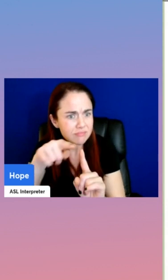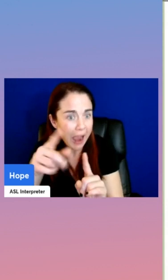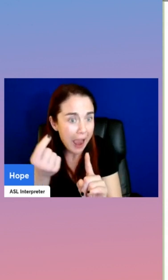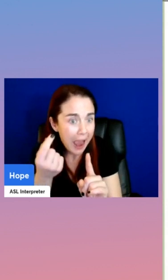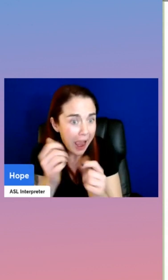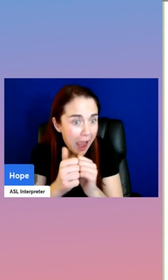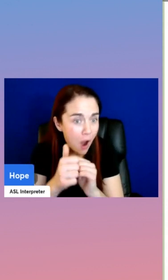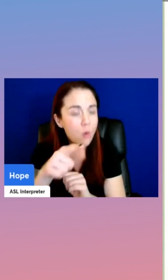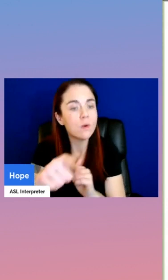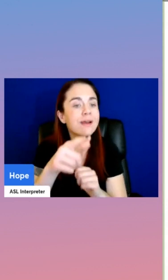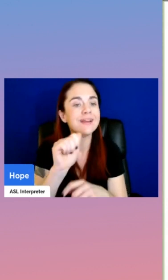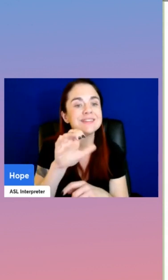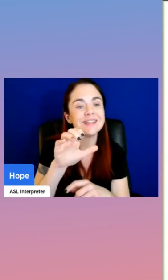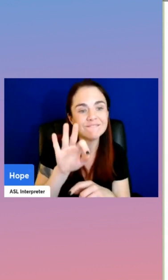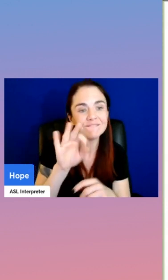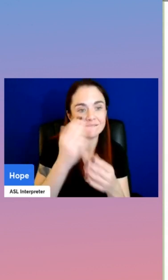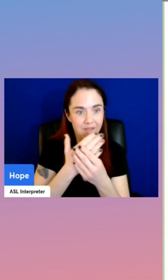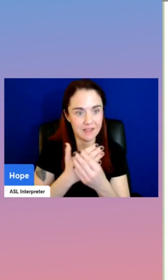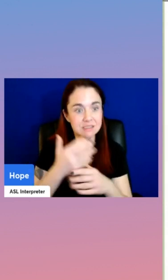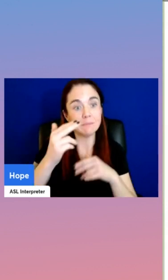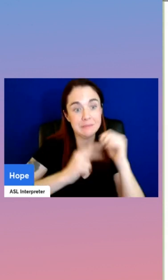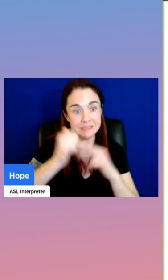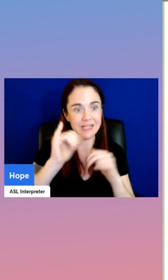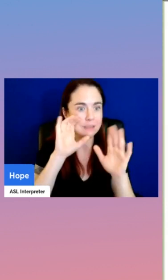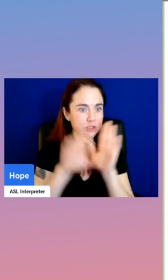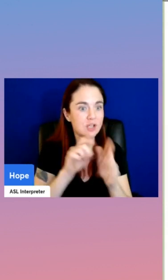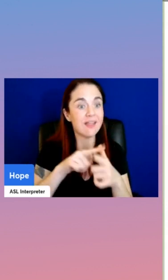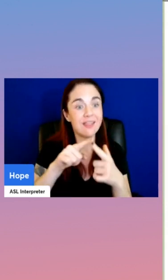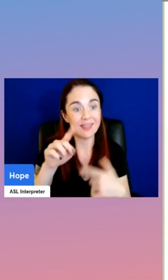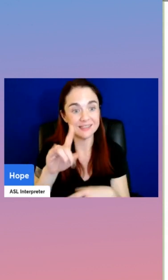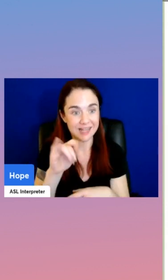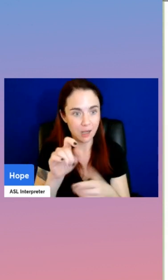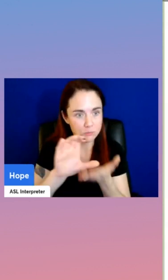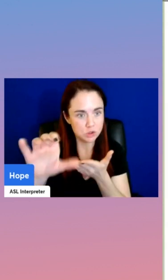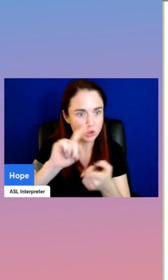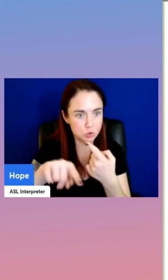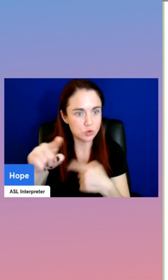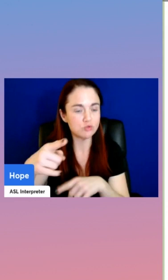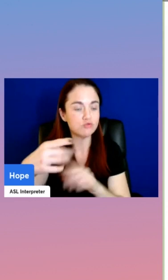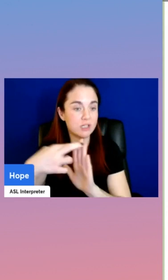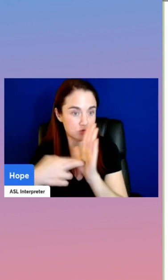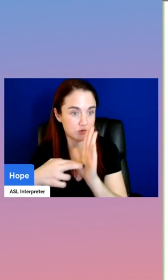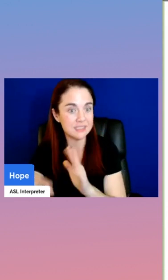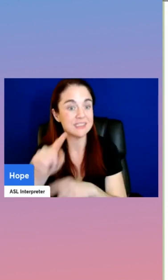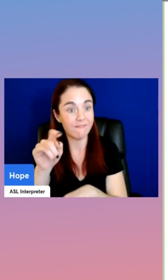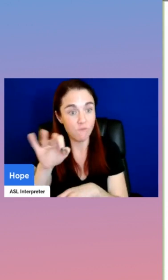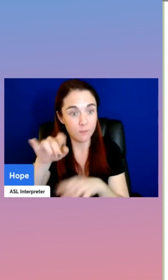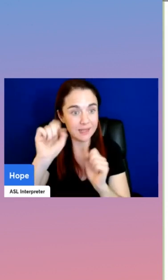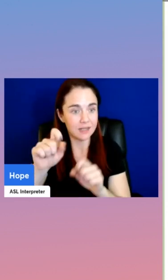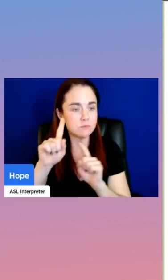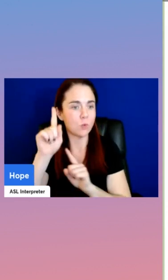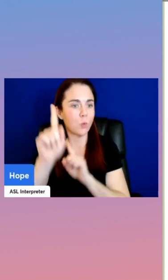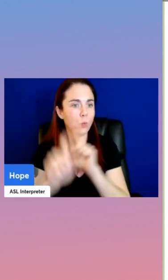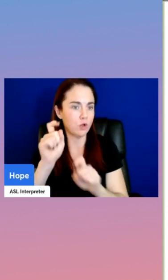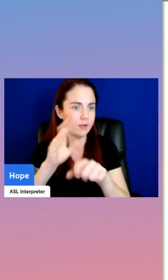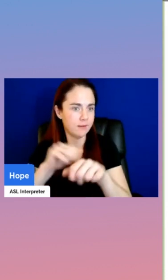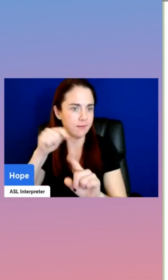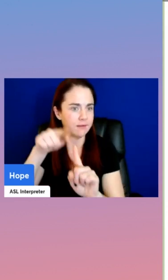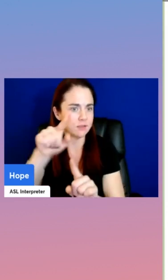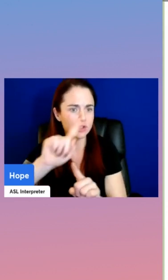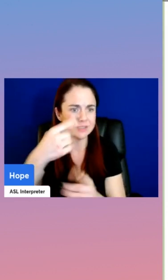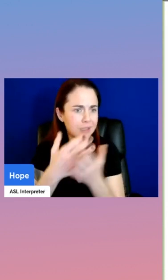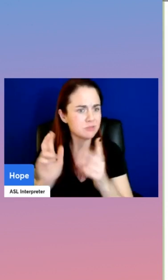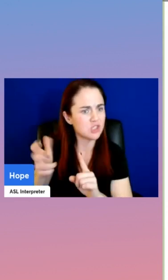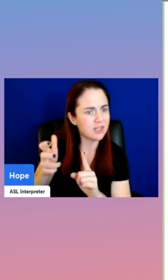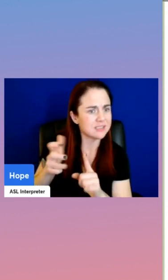the image, and after the image is being built, the metadata are being pushed to HCP Packer registry, and Terraform can query just some channels